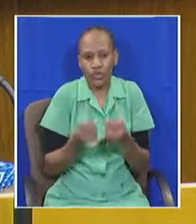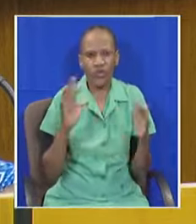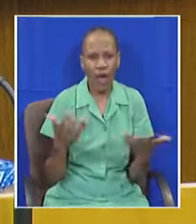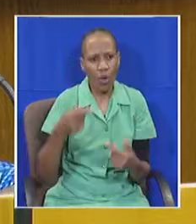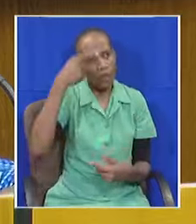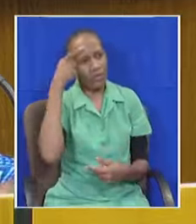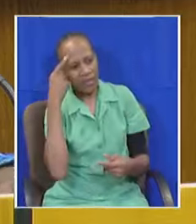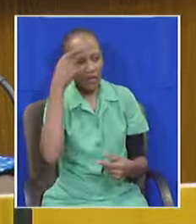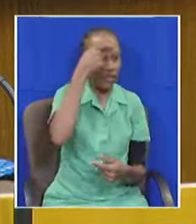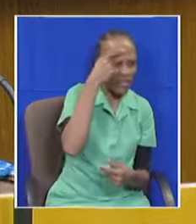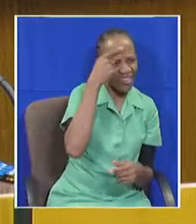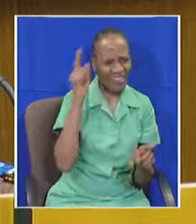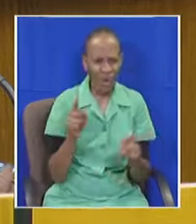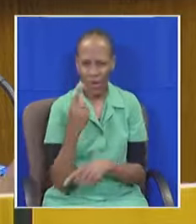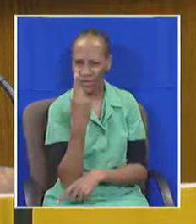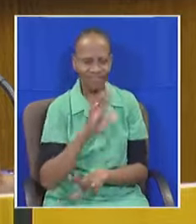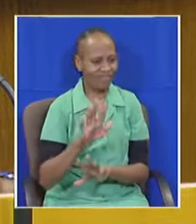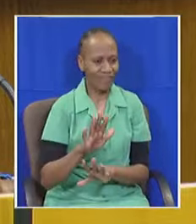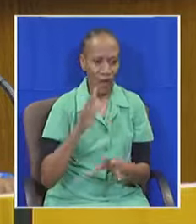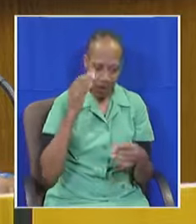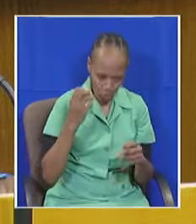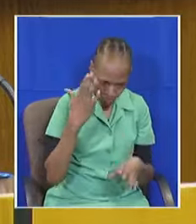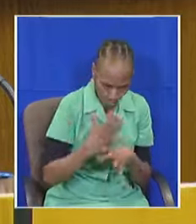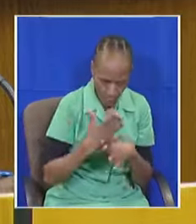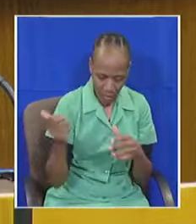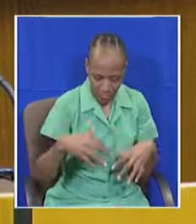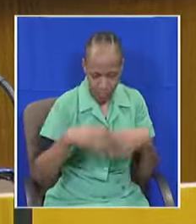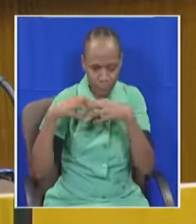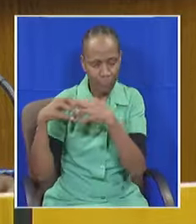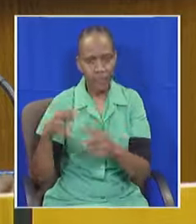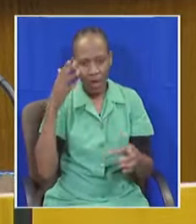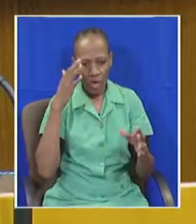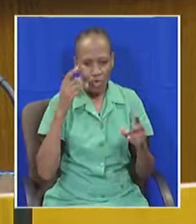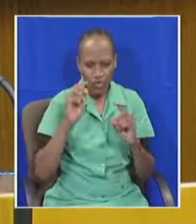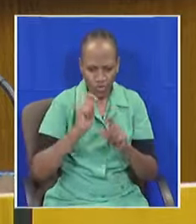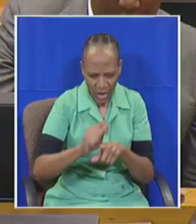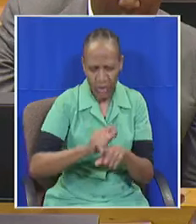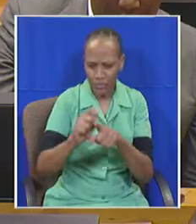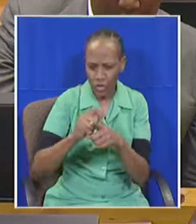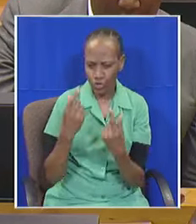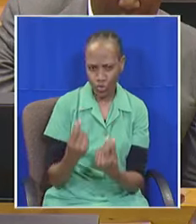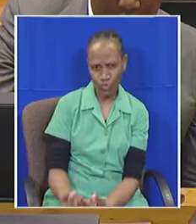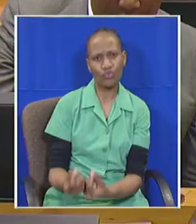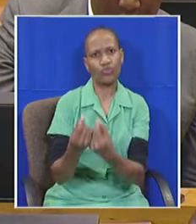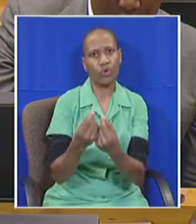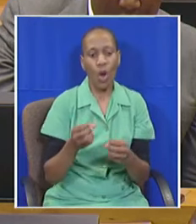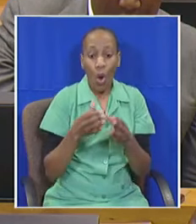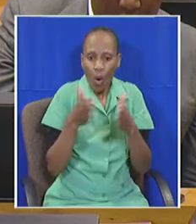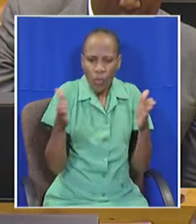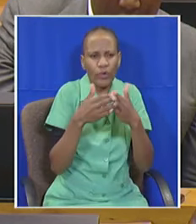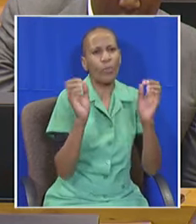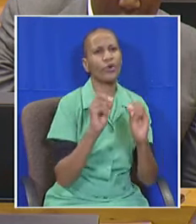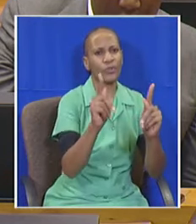mentality that created them. We must have job creation and innovation through entrepreneurship. We must create opportunities for